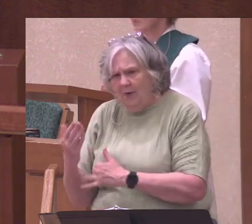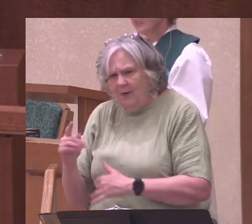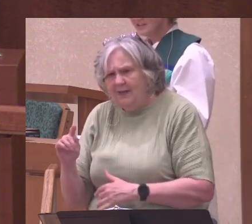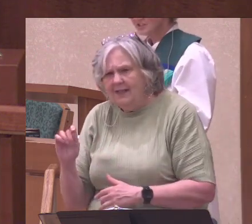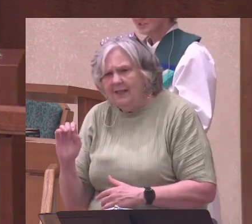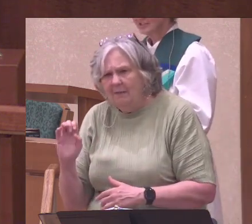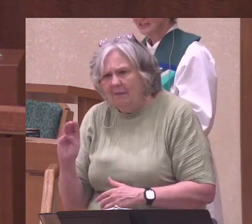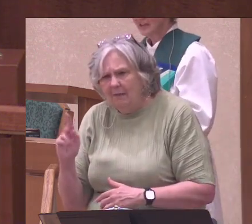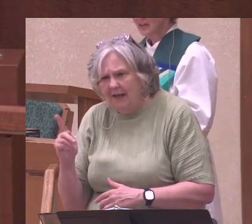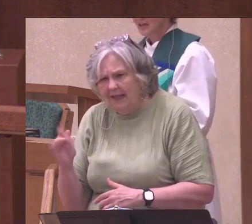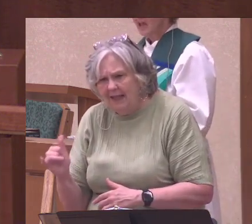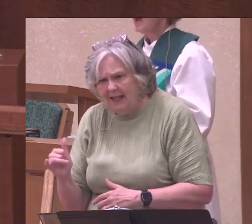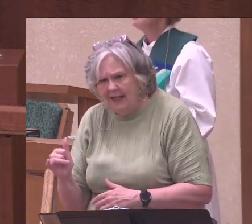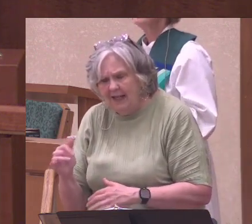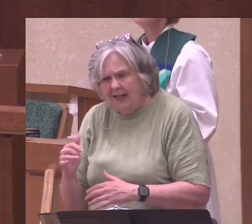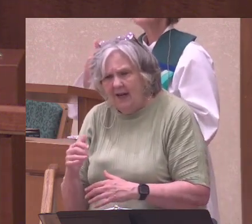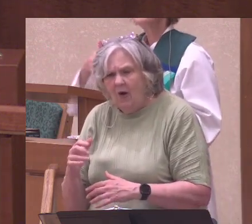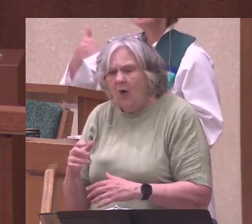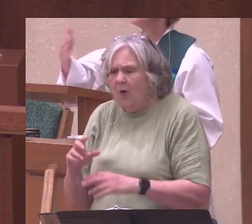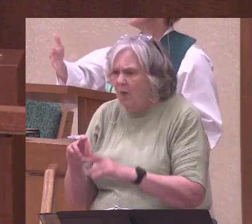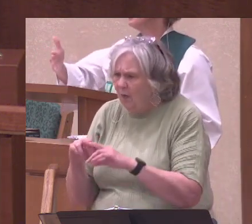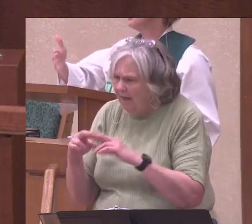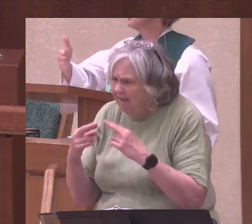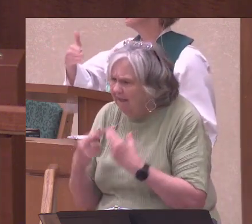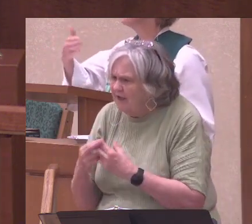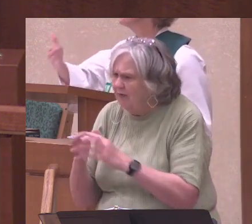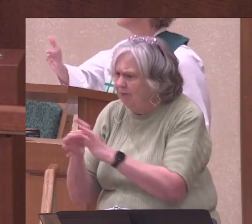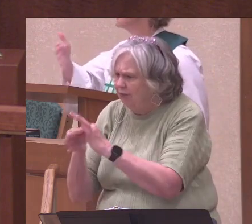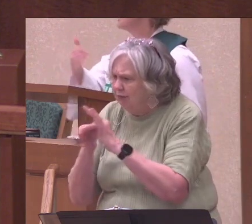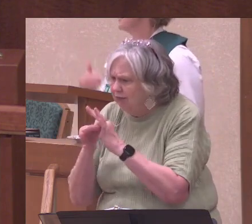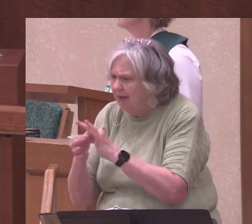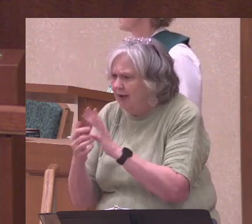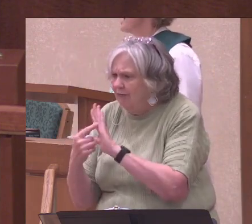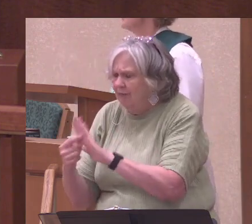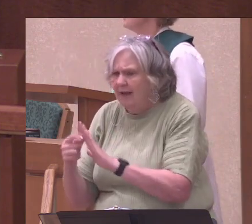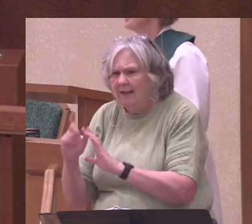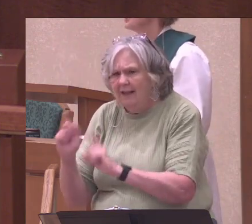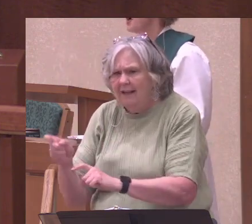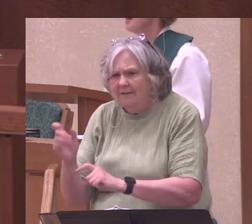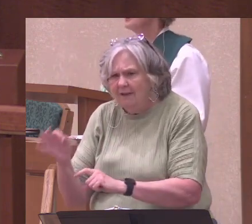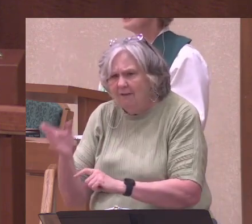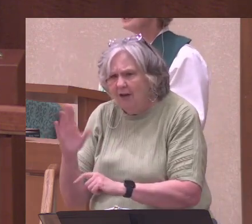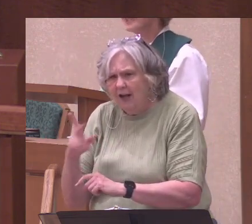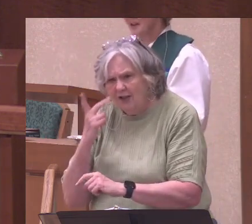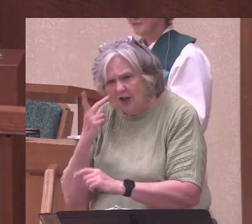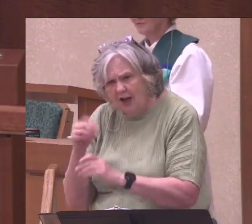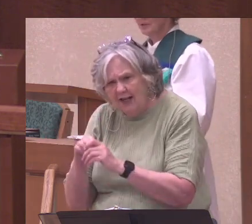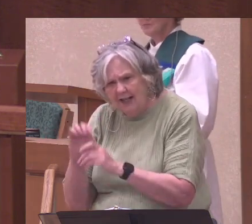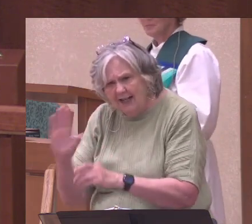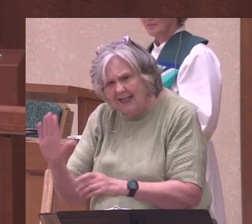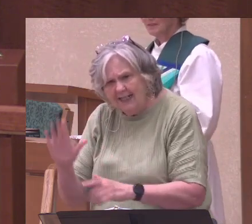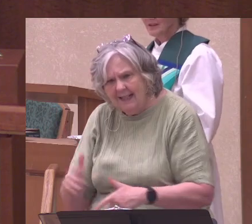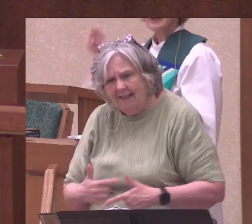him relationally, and then they pointed out to Timothy the gifts of God that they saw in his